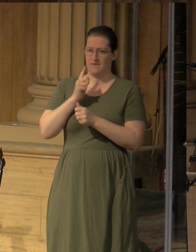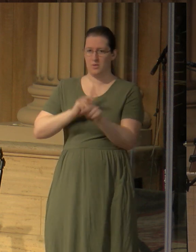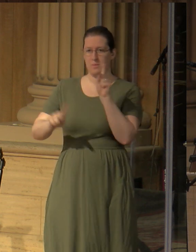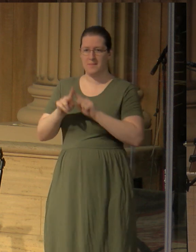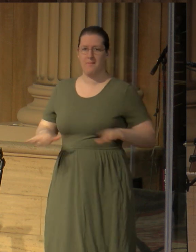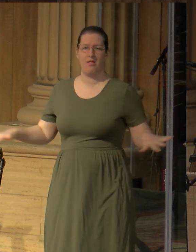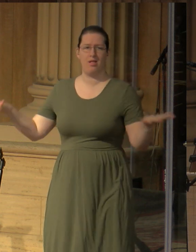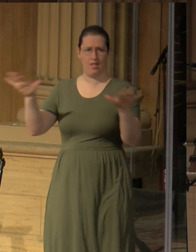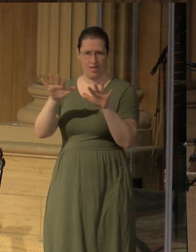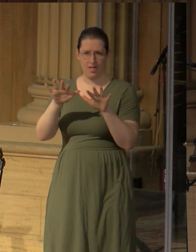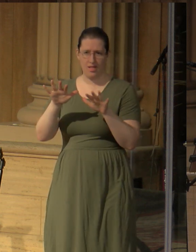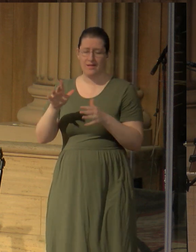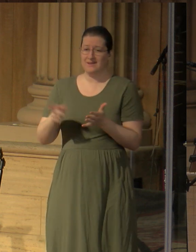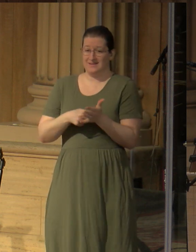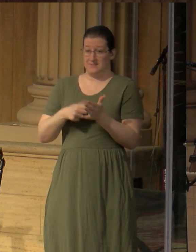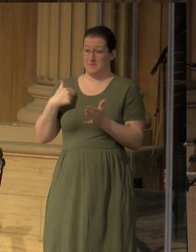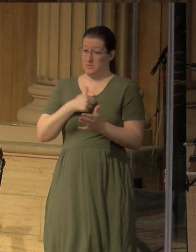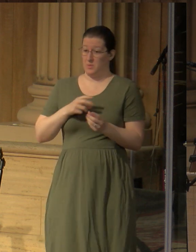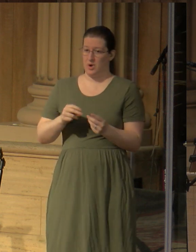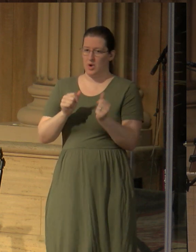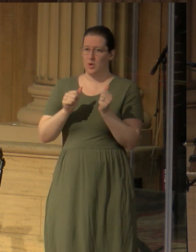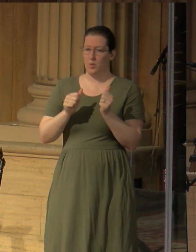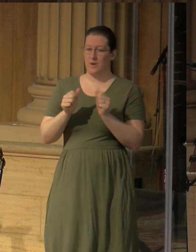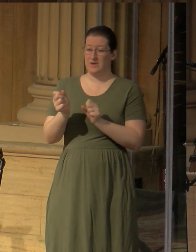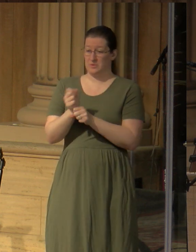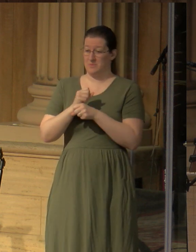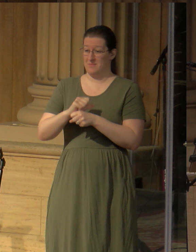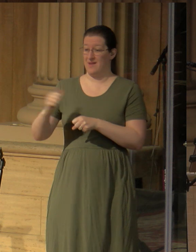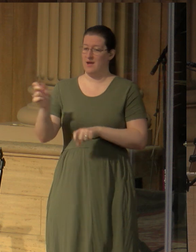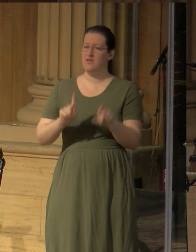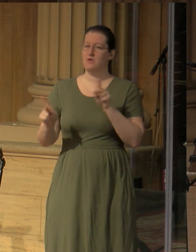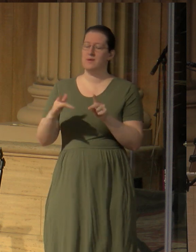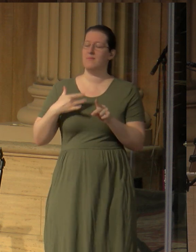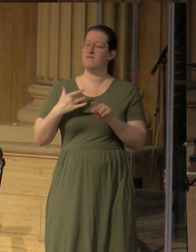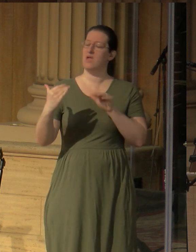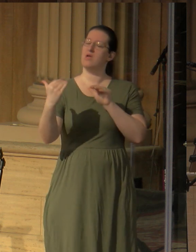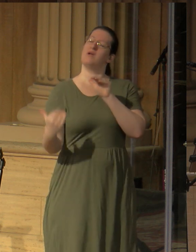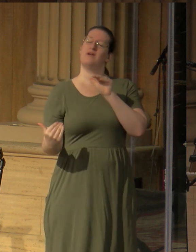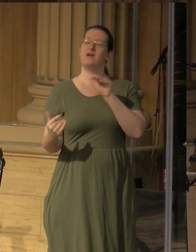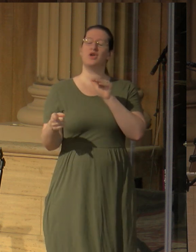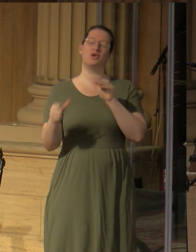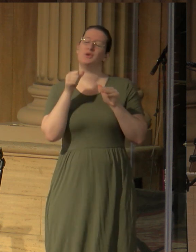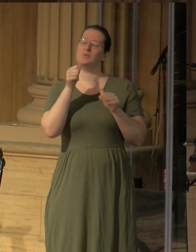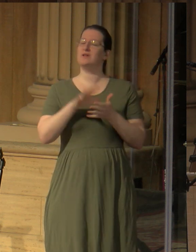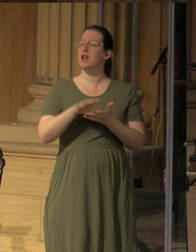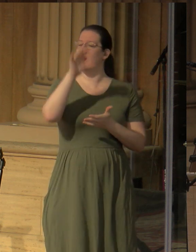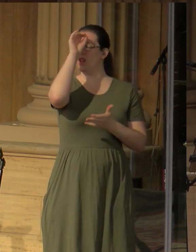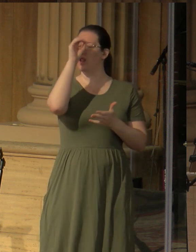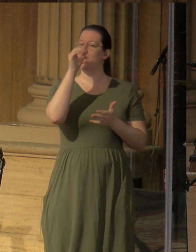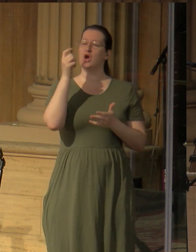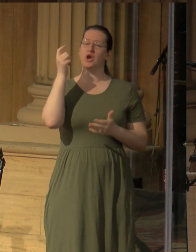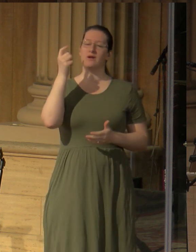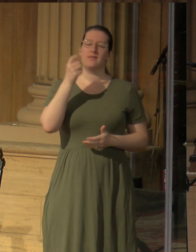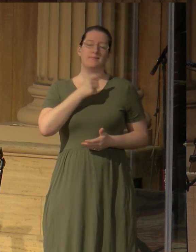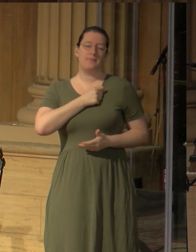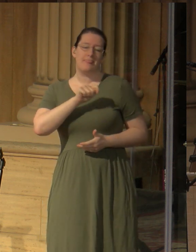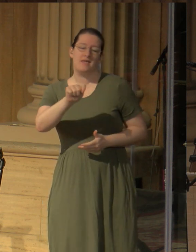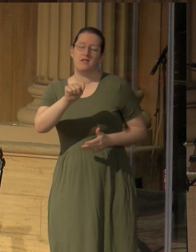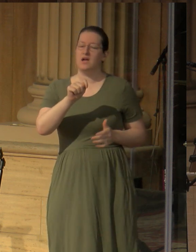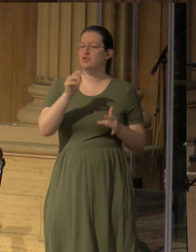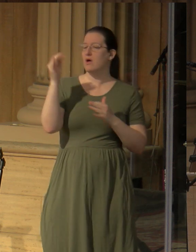We can sometimes be really quick to make those around us feel like they're lesser Christians because they haven't learned the theological vernacular